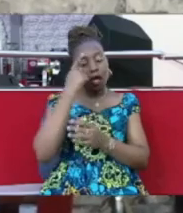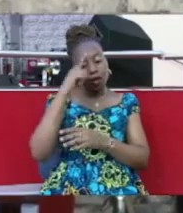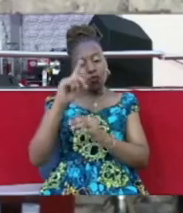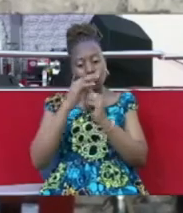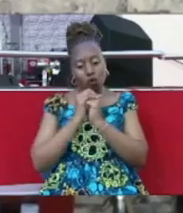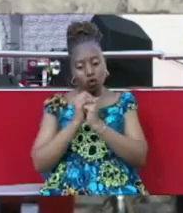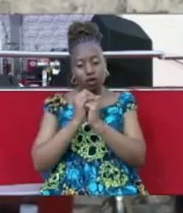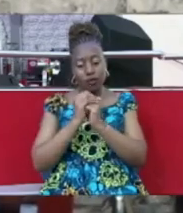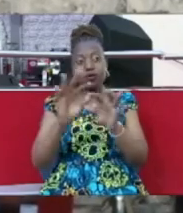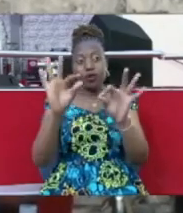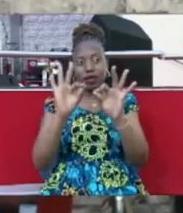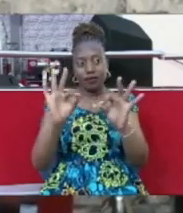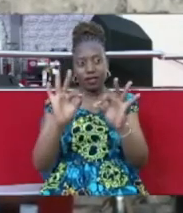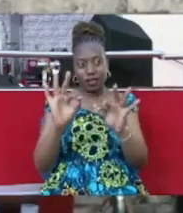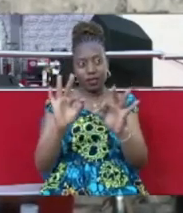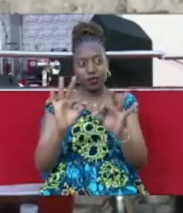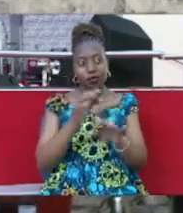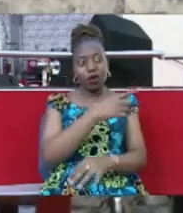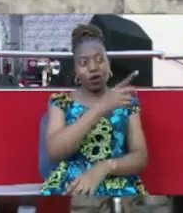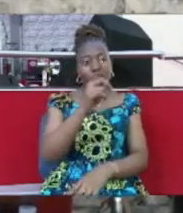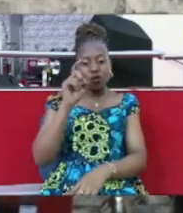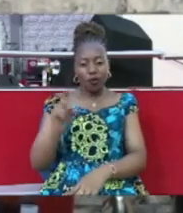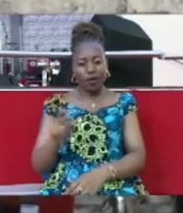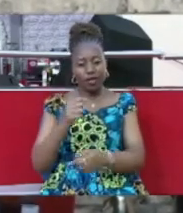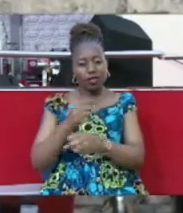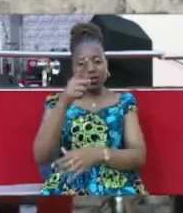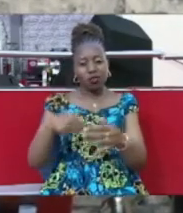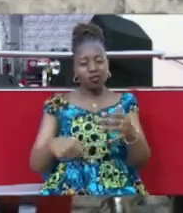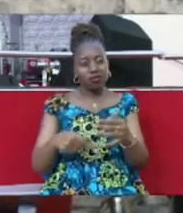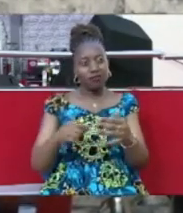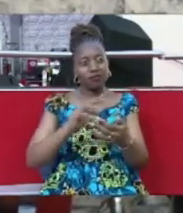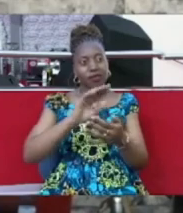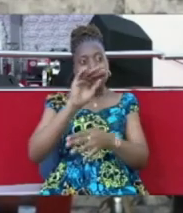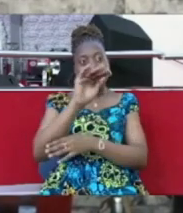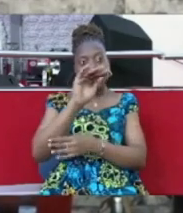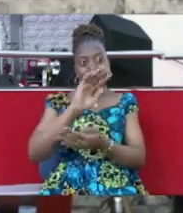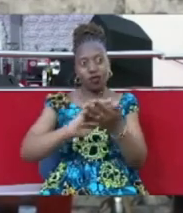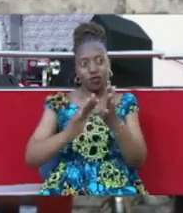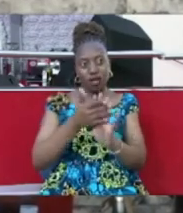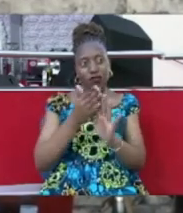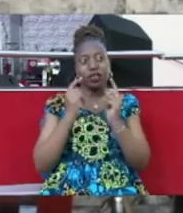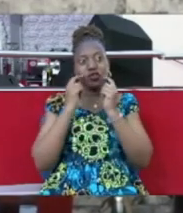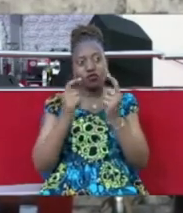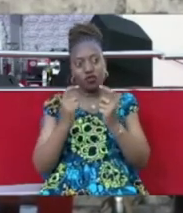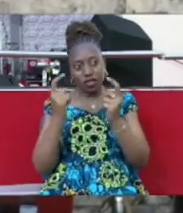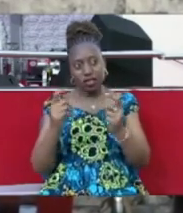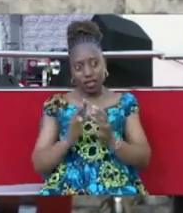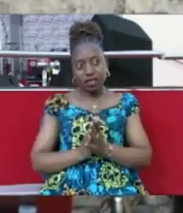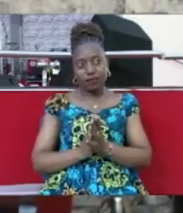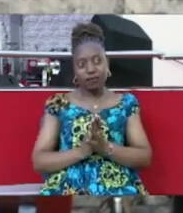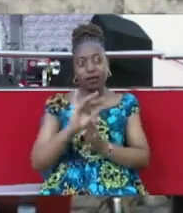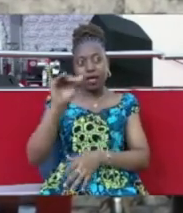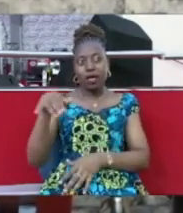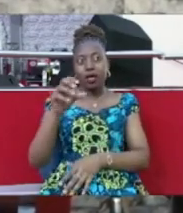you must come to a point of repenting your sin. Lazima ufike wakati wa kutubu dhambi zako. John chapter 4 verses 16